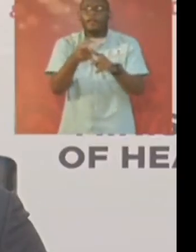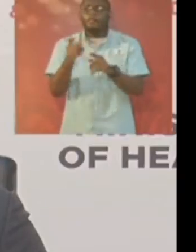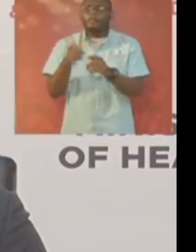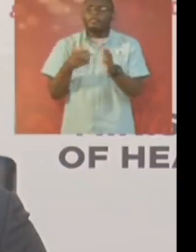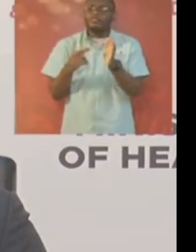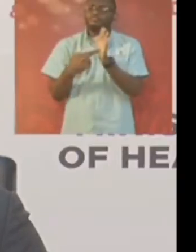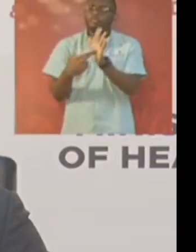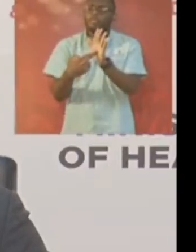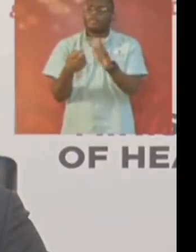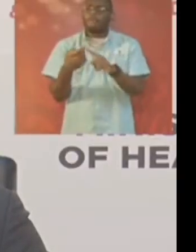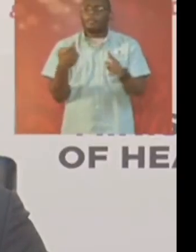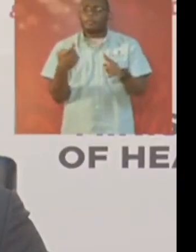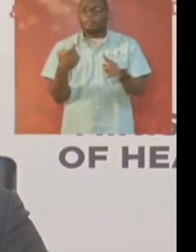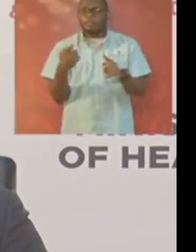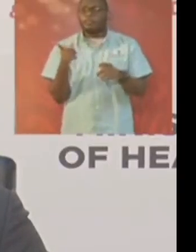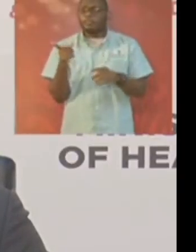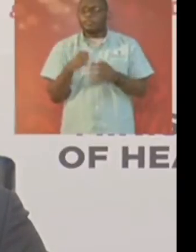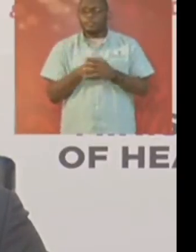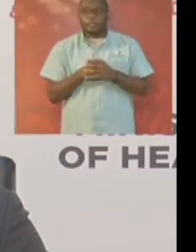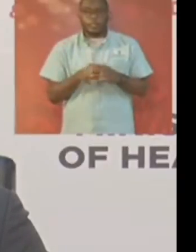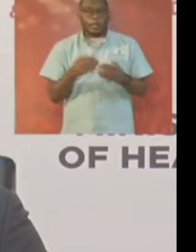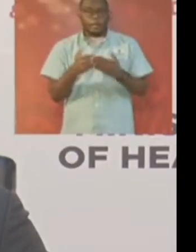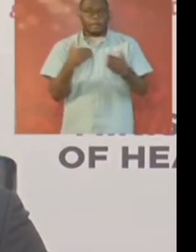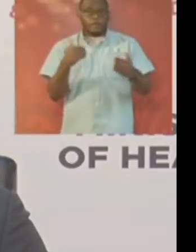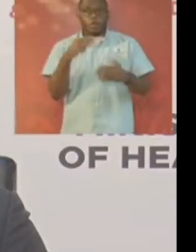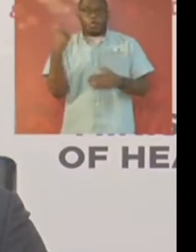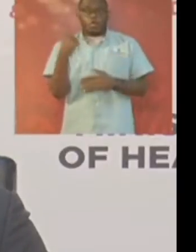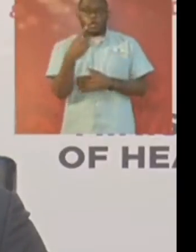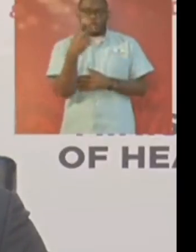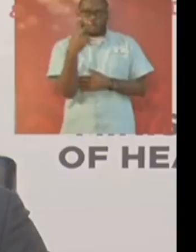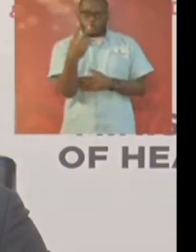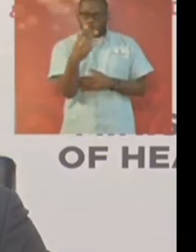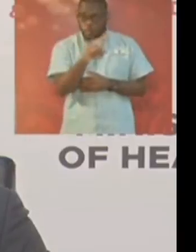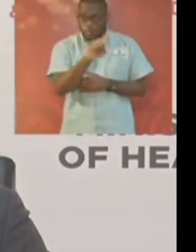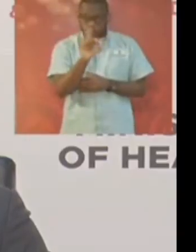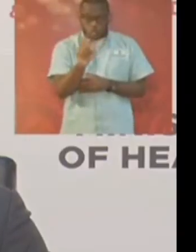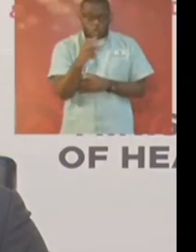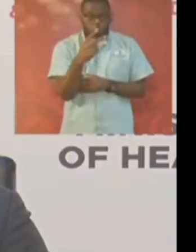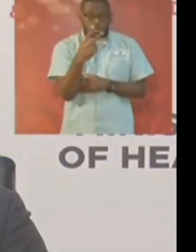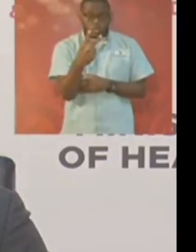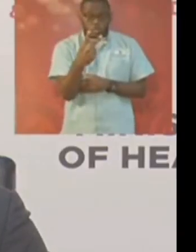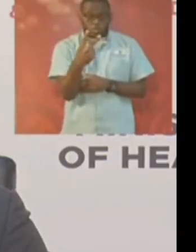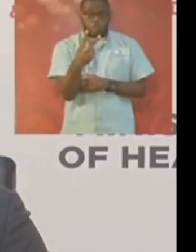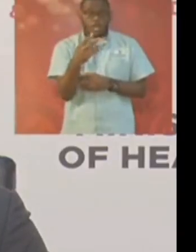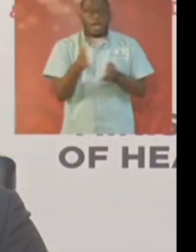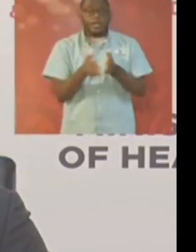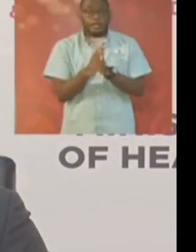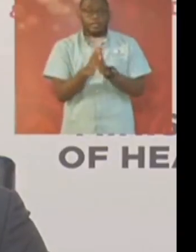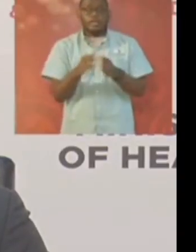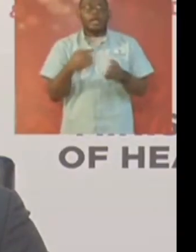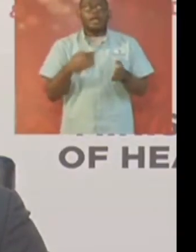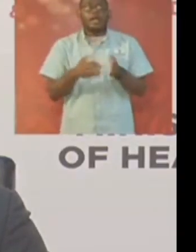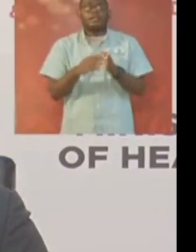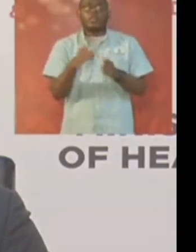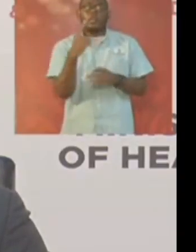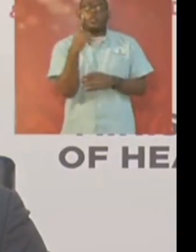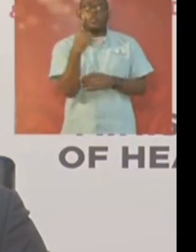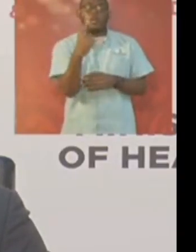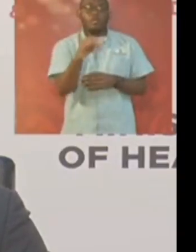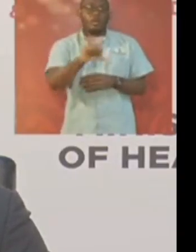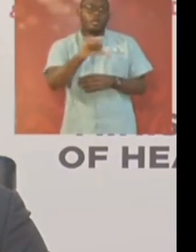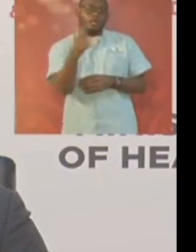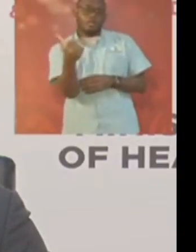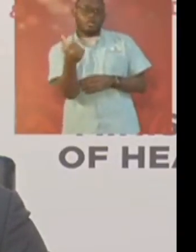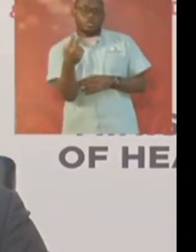you represent before asking no more than 2 brief questions. Please ask both questions, one right after the other, to